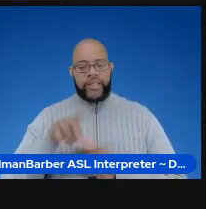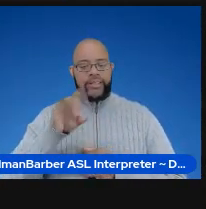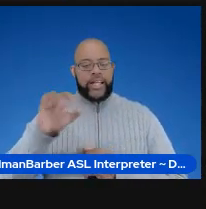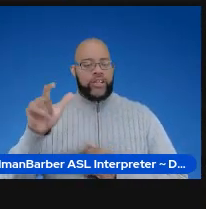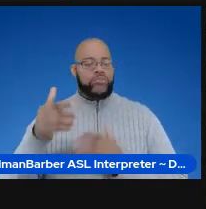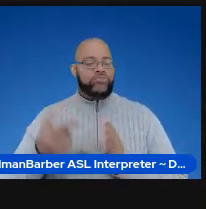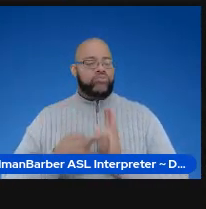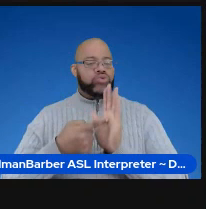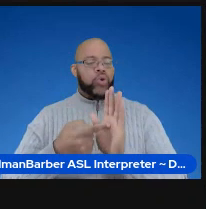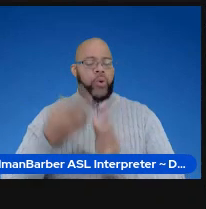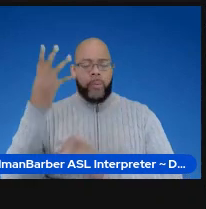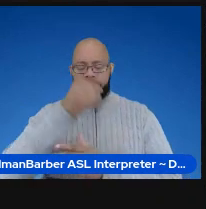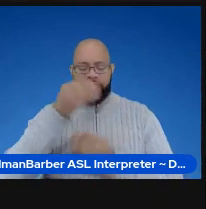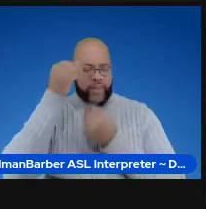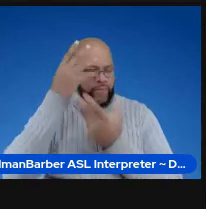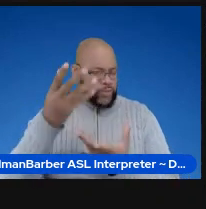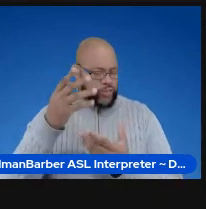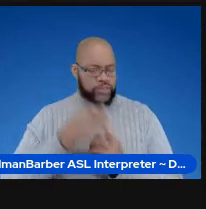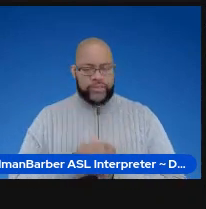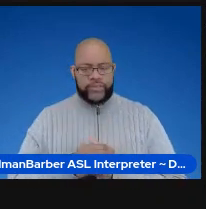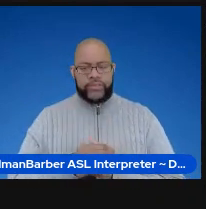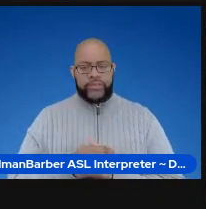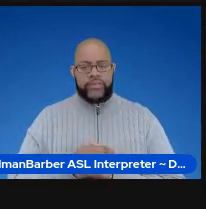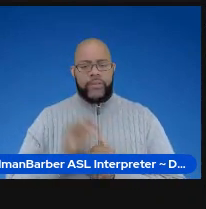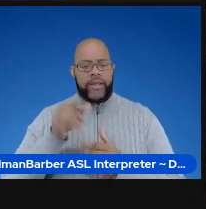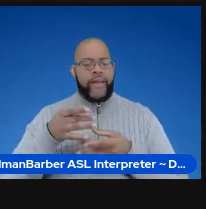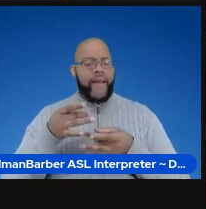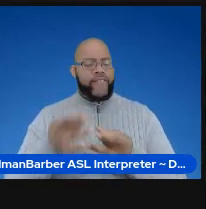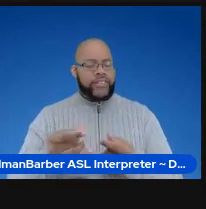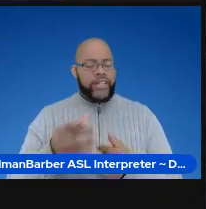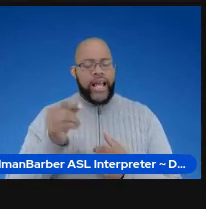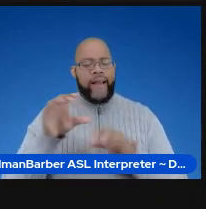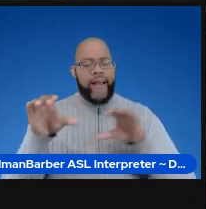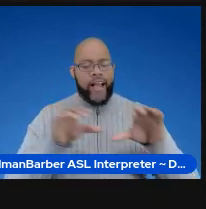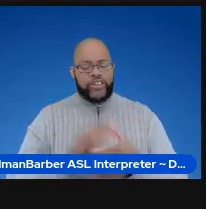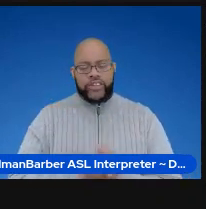a beautiful data of its efficacy and its action